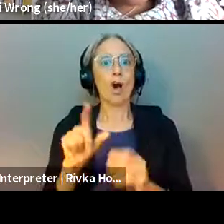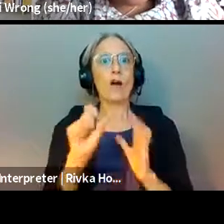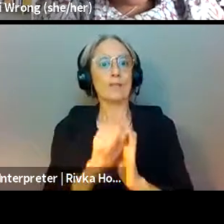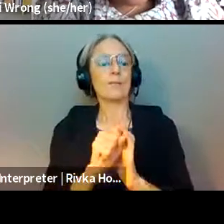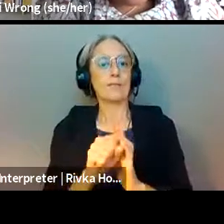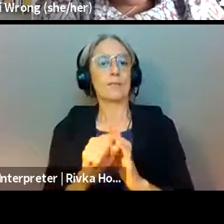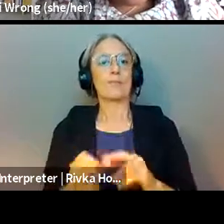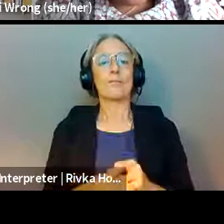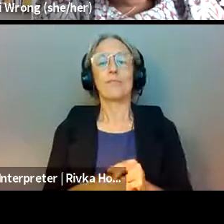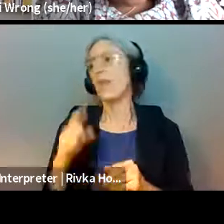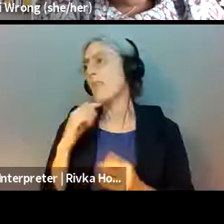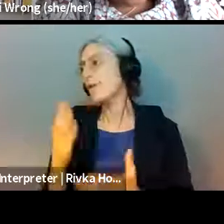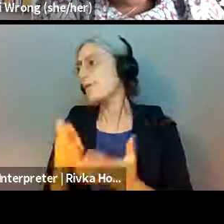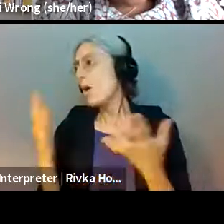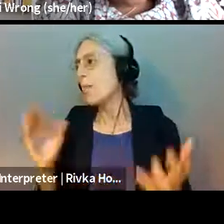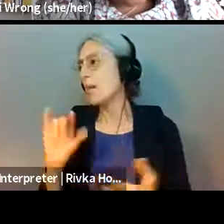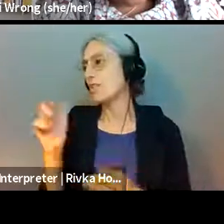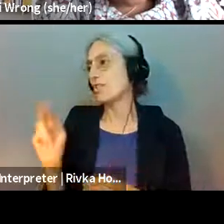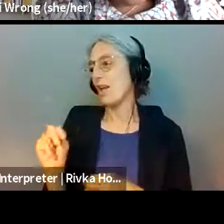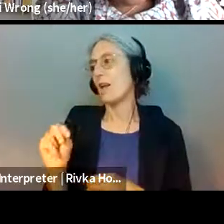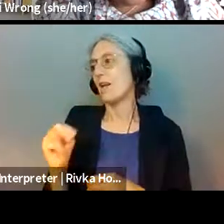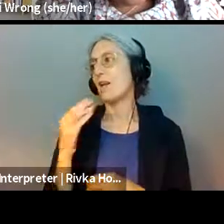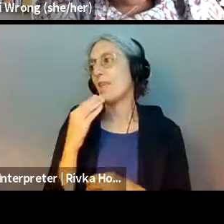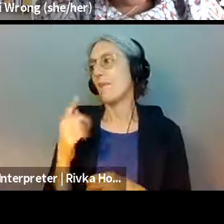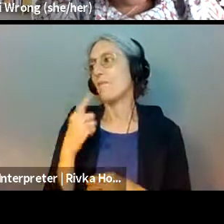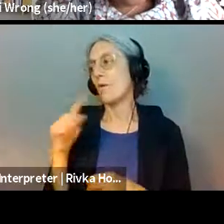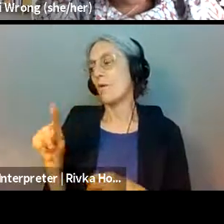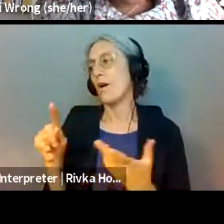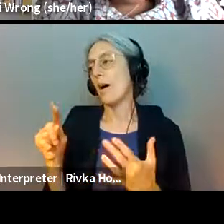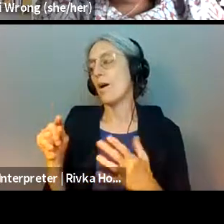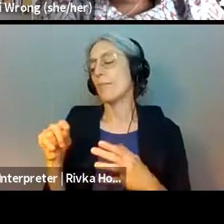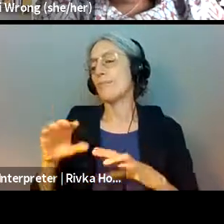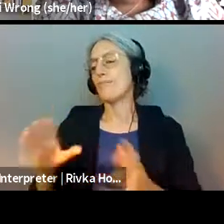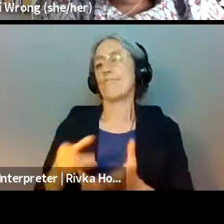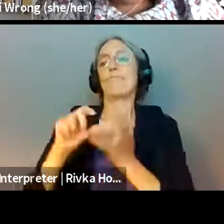Thank you so much, Jen, for lifting up